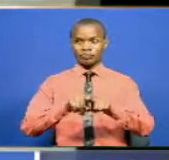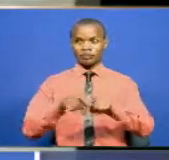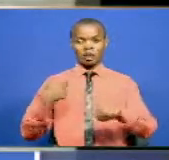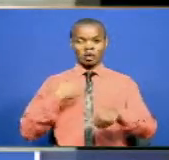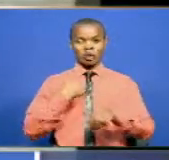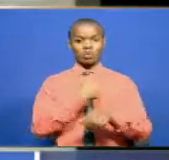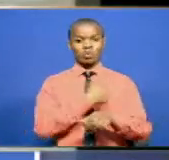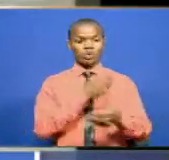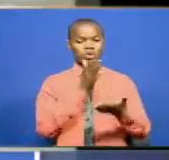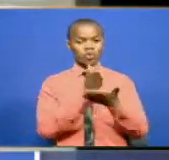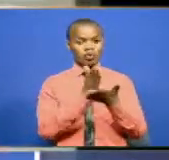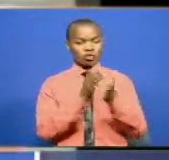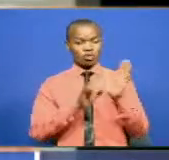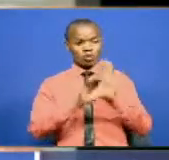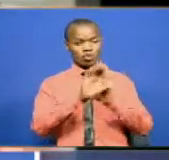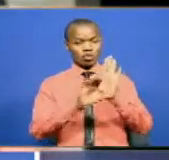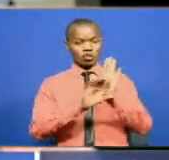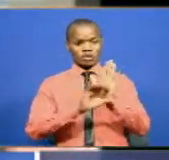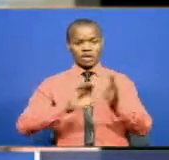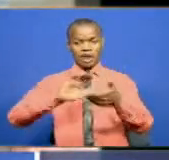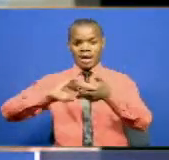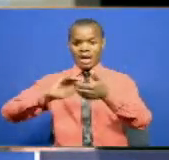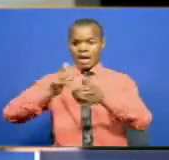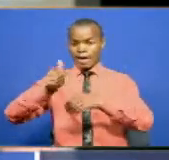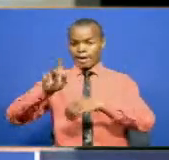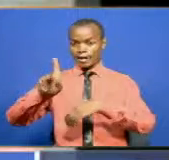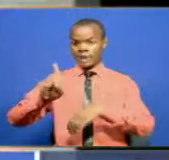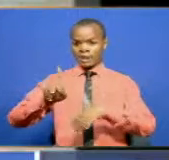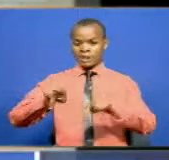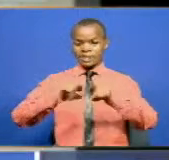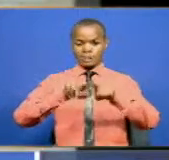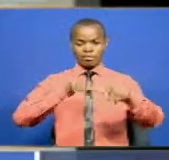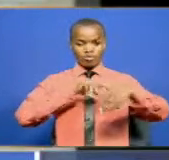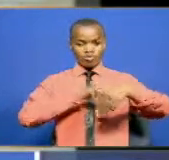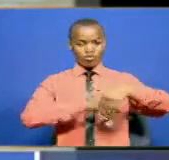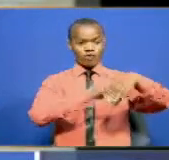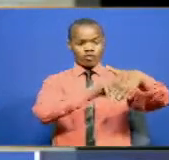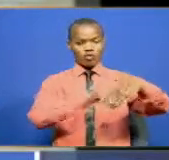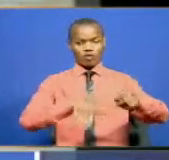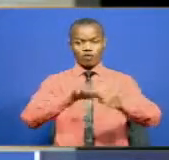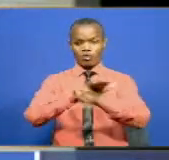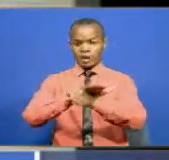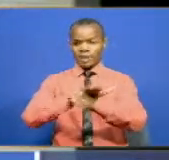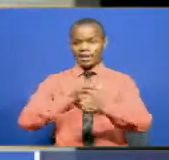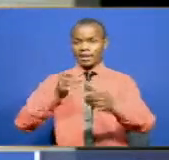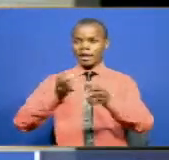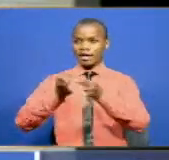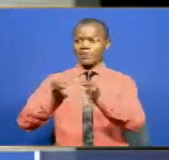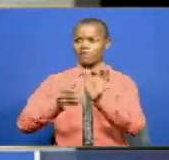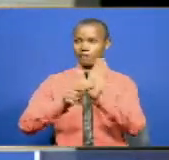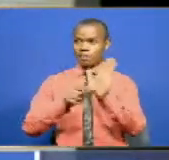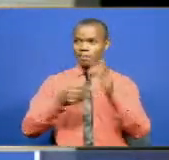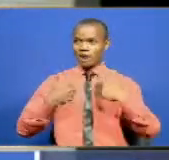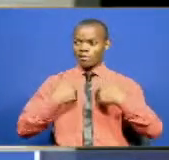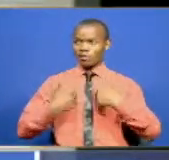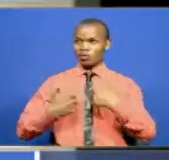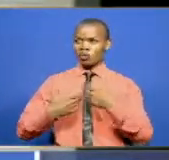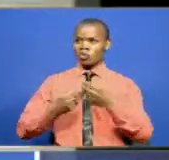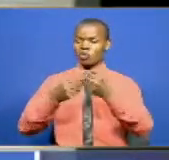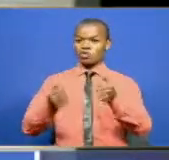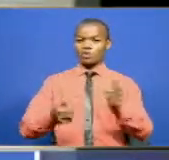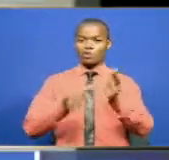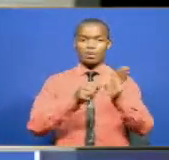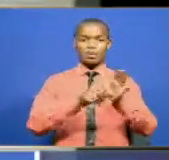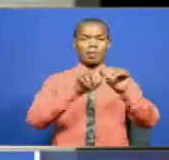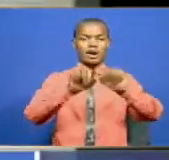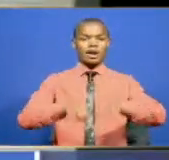tunachukua constitution yetu ya Athletic Kenya iwe ifuatwe kamilifu. Alafu kama iko shida, tunajua kutatizwa ile shida yetu. Kwa